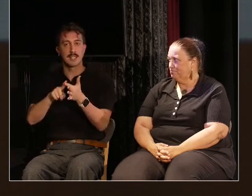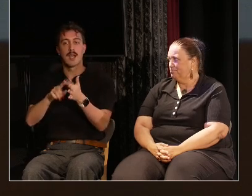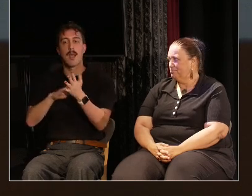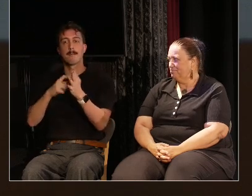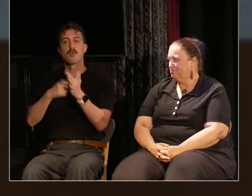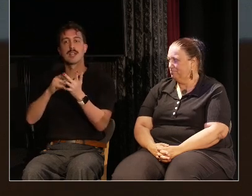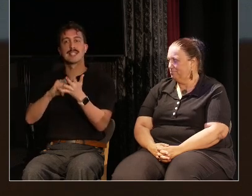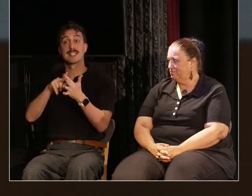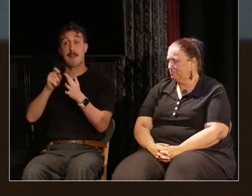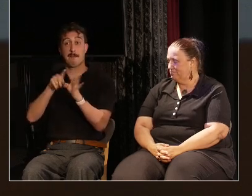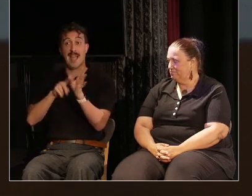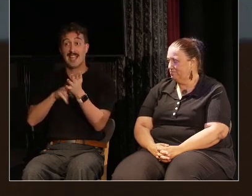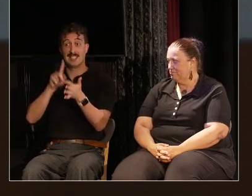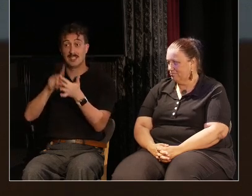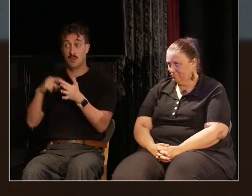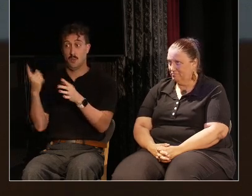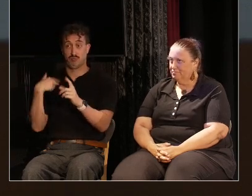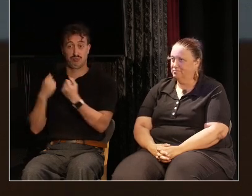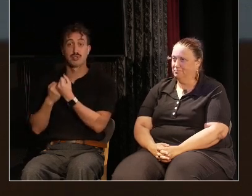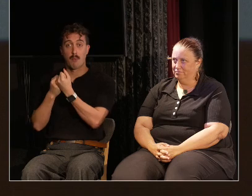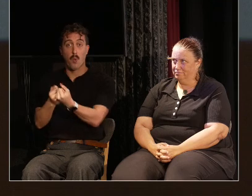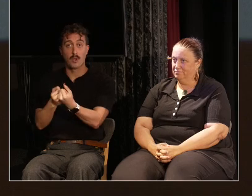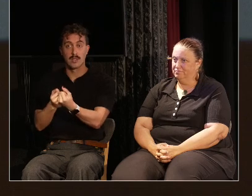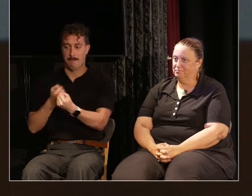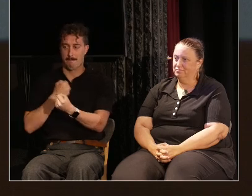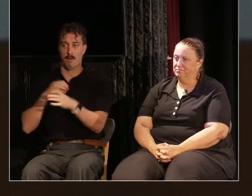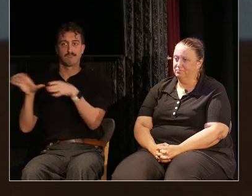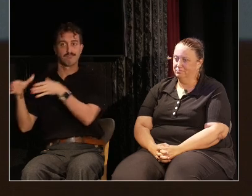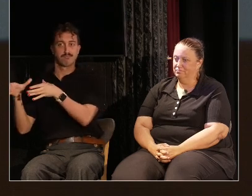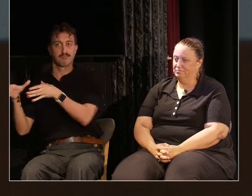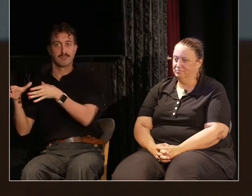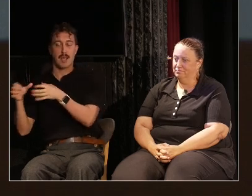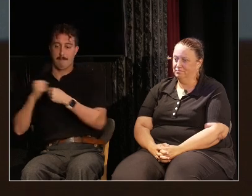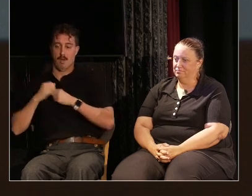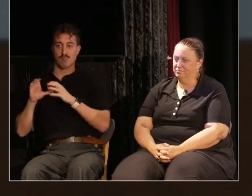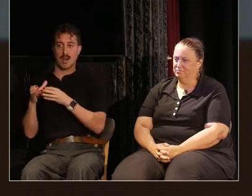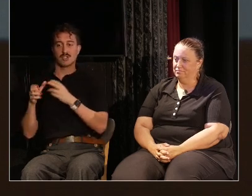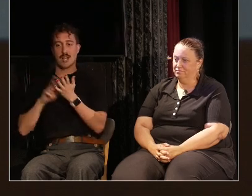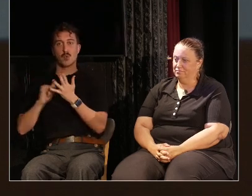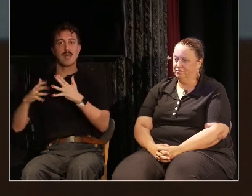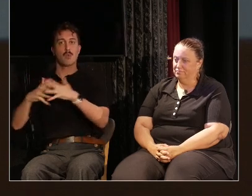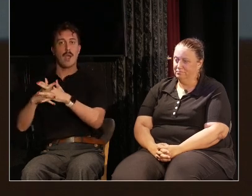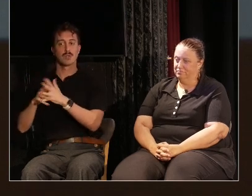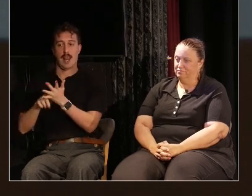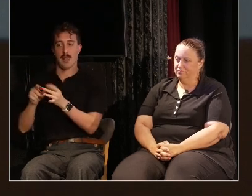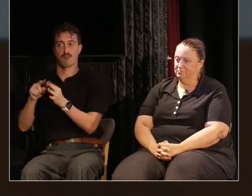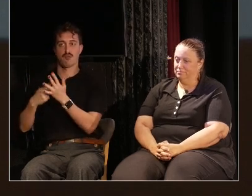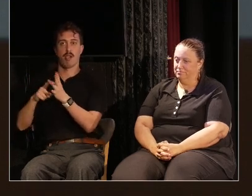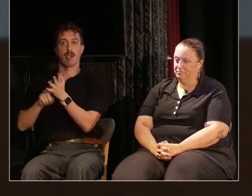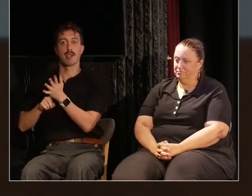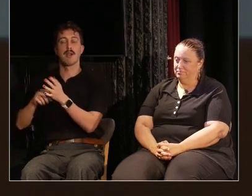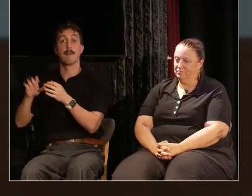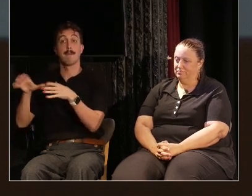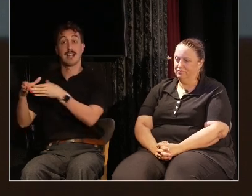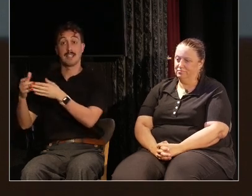been a strong tradition inside my branch of the Liberal Party, the New South Wales division, of working very closely